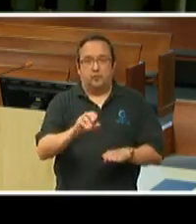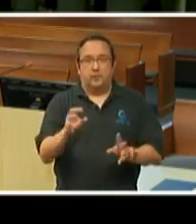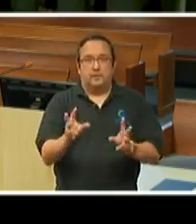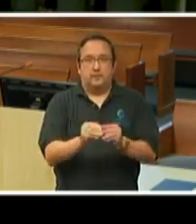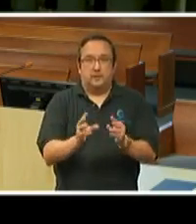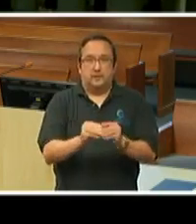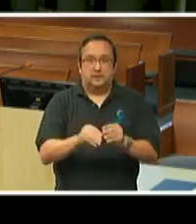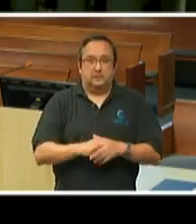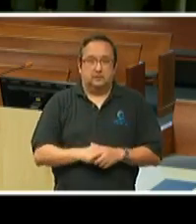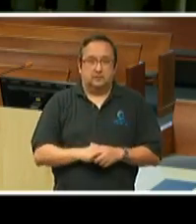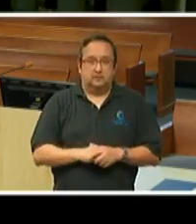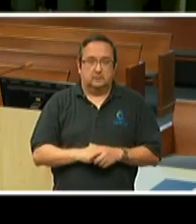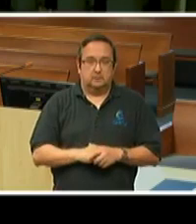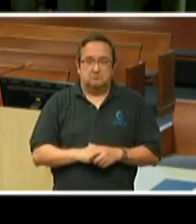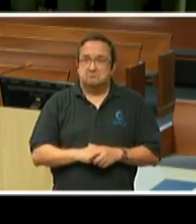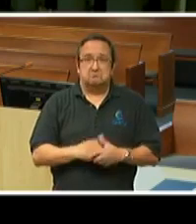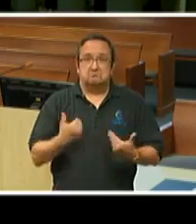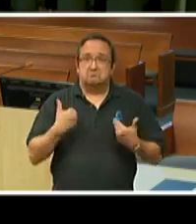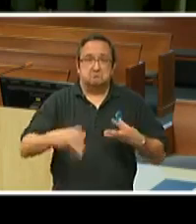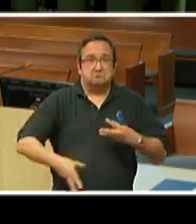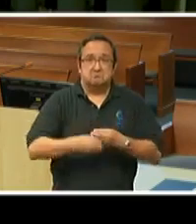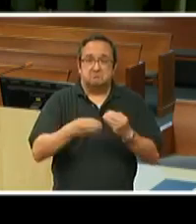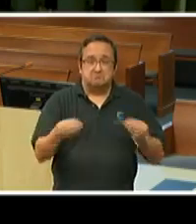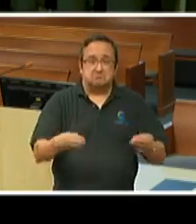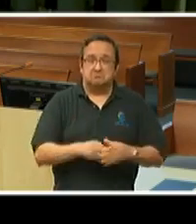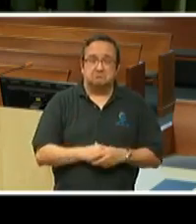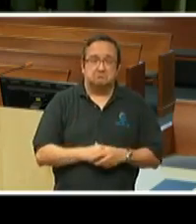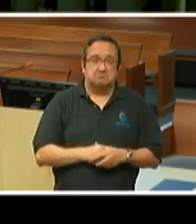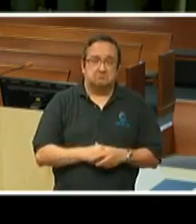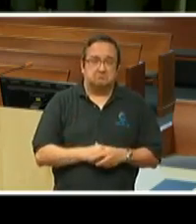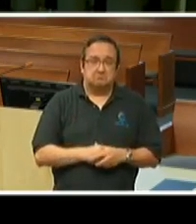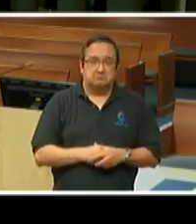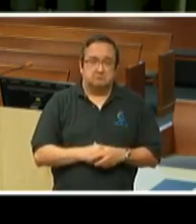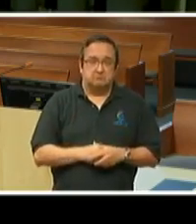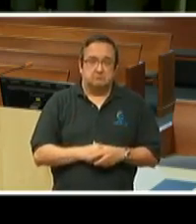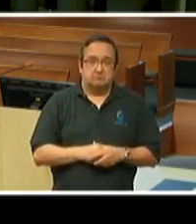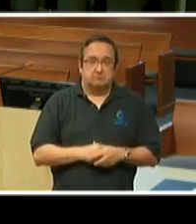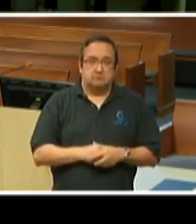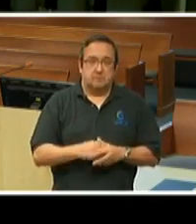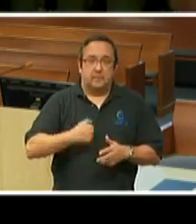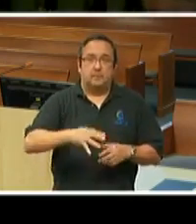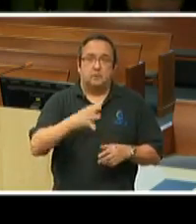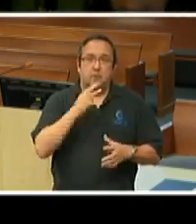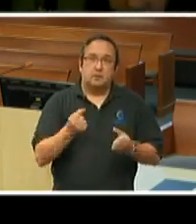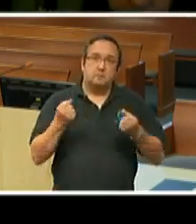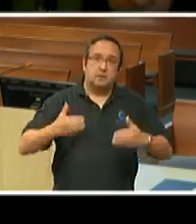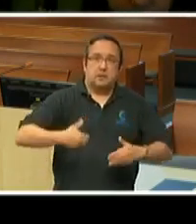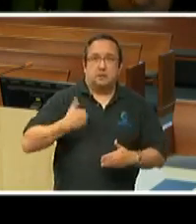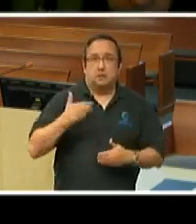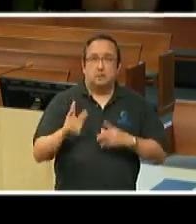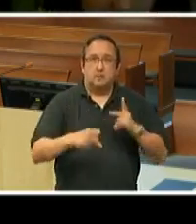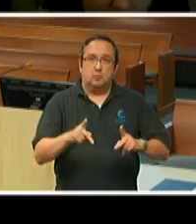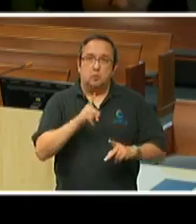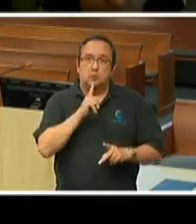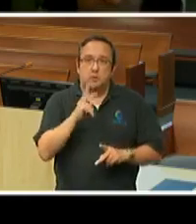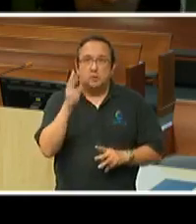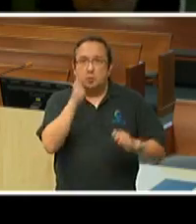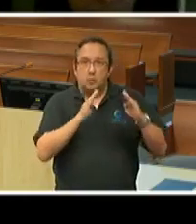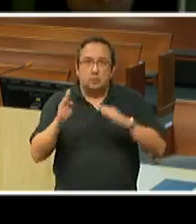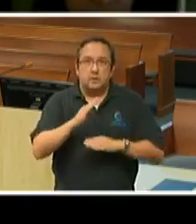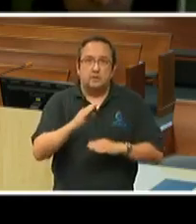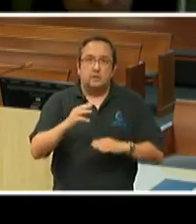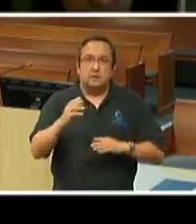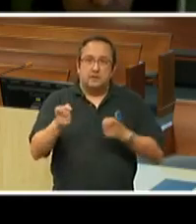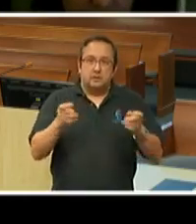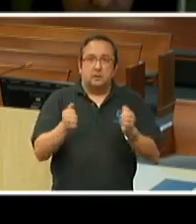know, I don't have anything to add to that. I've been talking to a lot of young people who are really, really worried and are dealing with